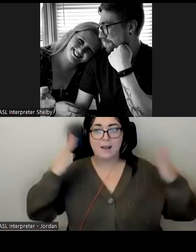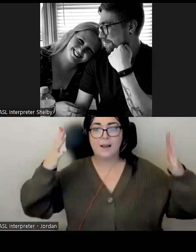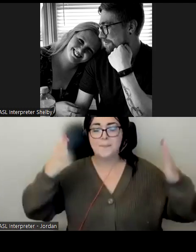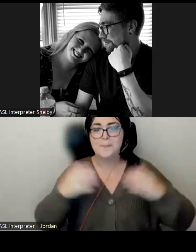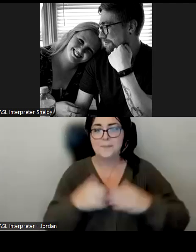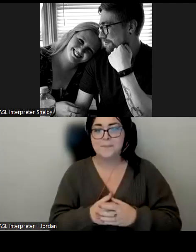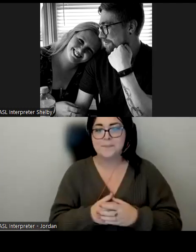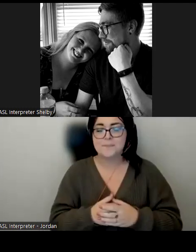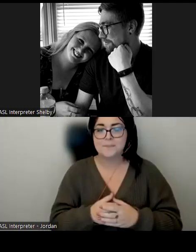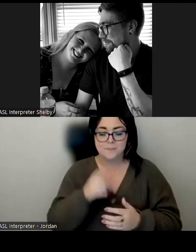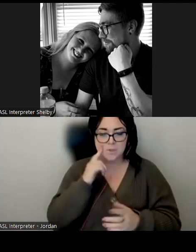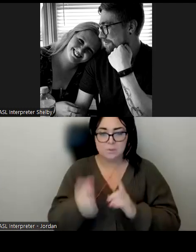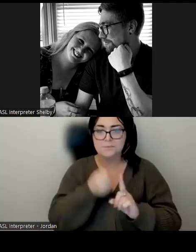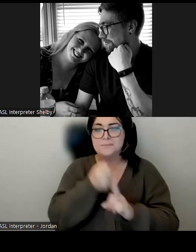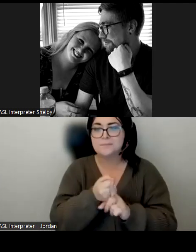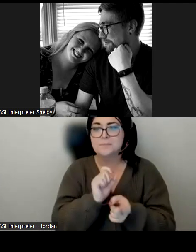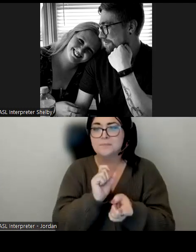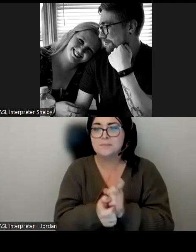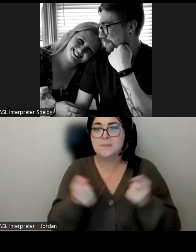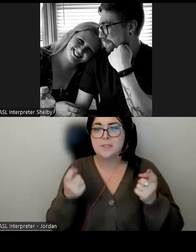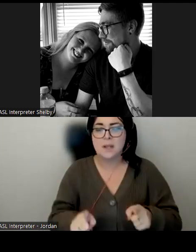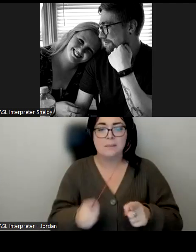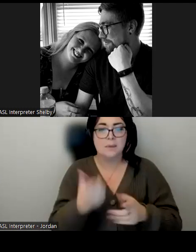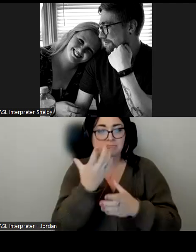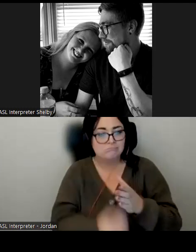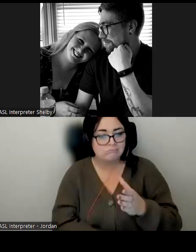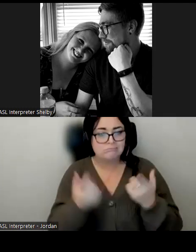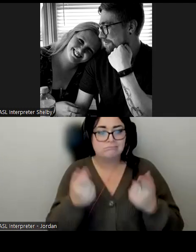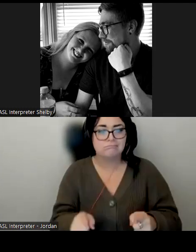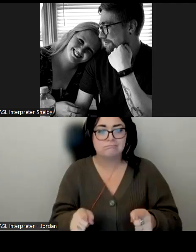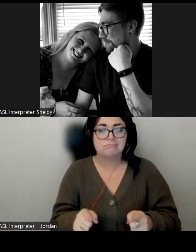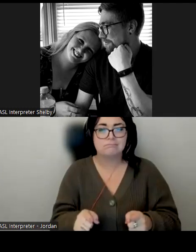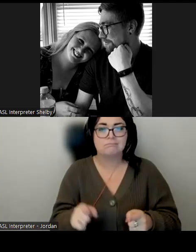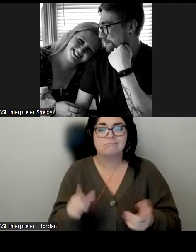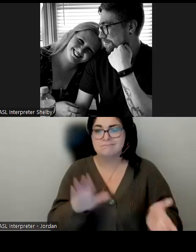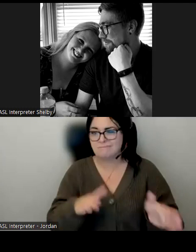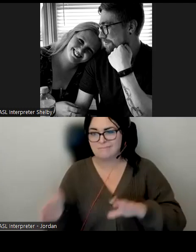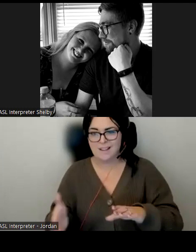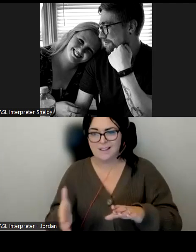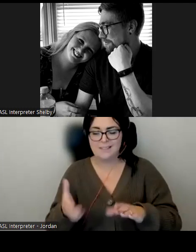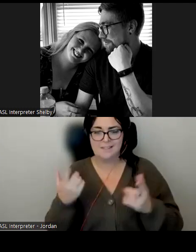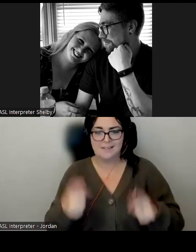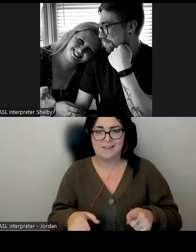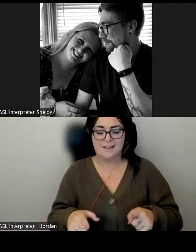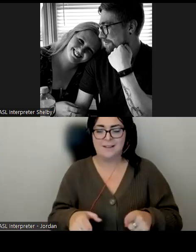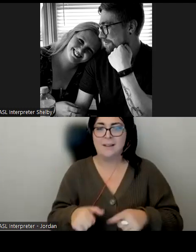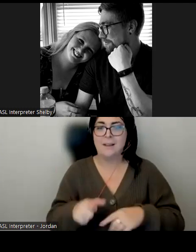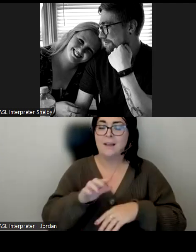experienced change, when we've experienced loss, when we've experienced death, anxiety and